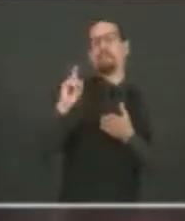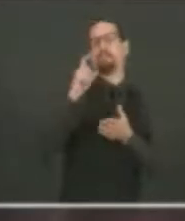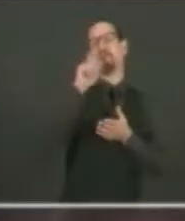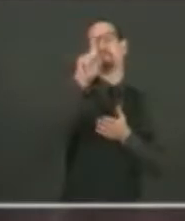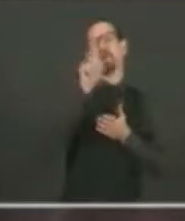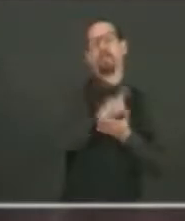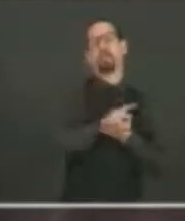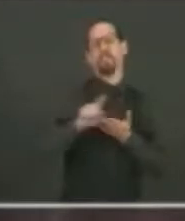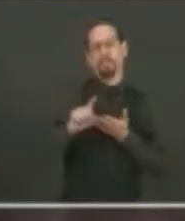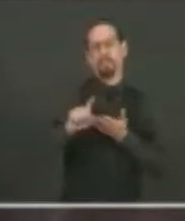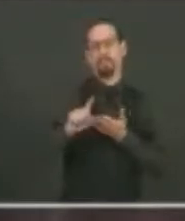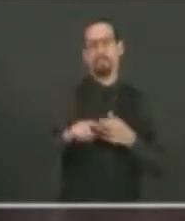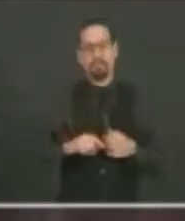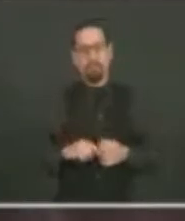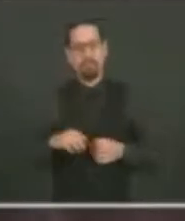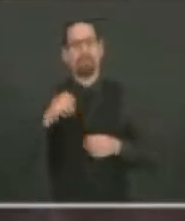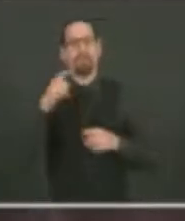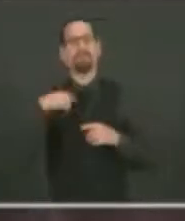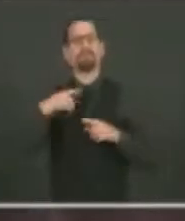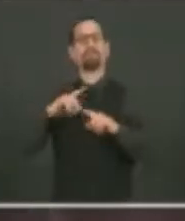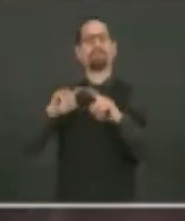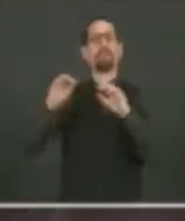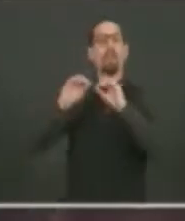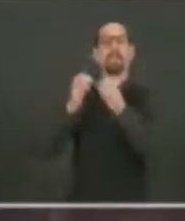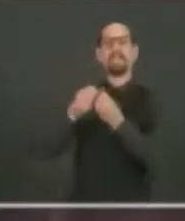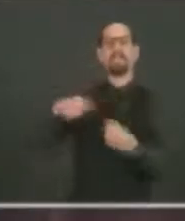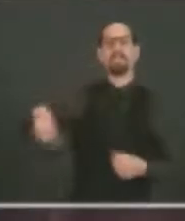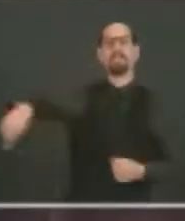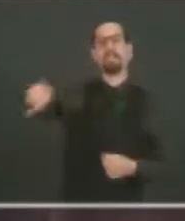integrity, and analytics.